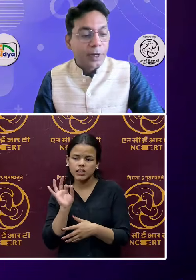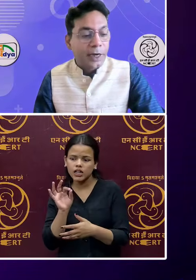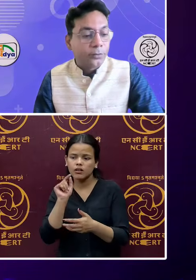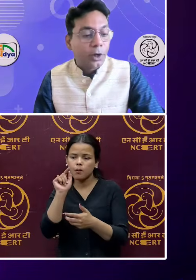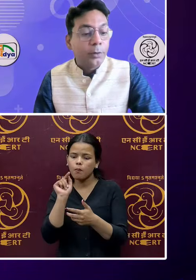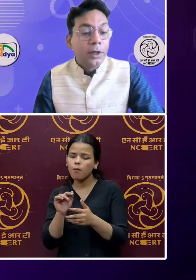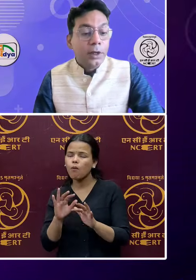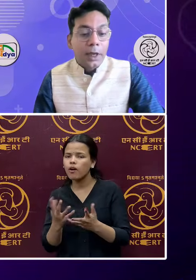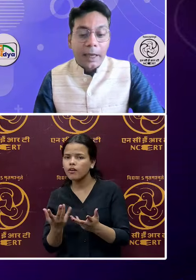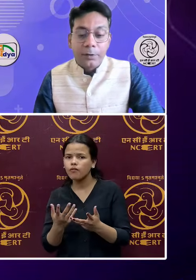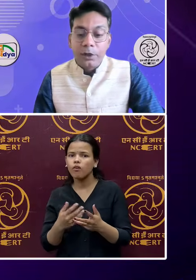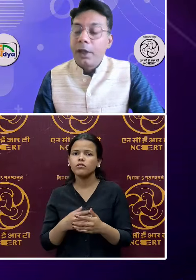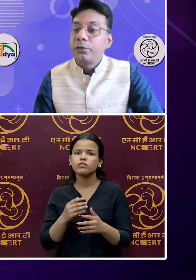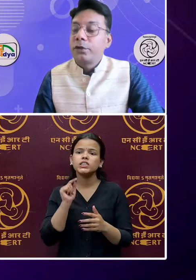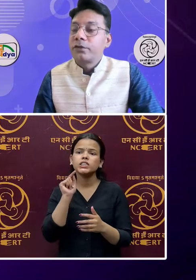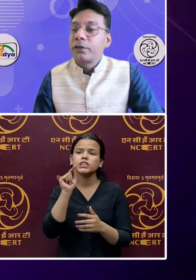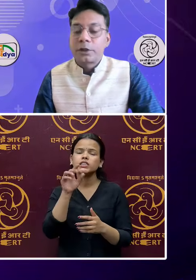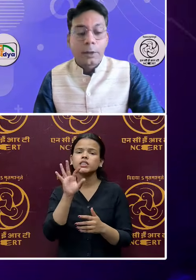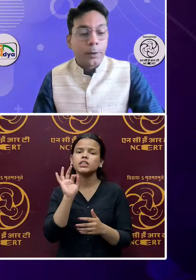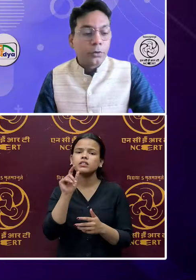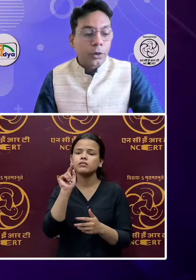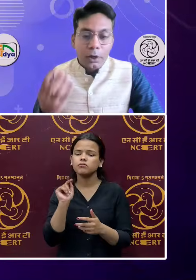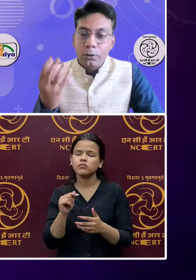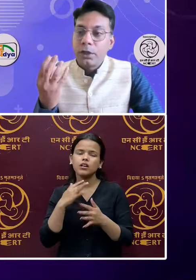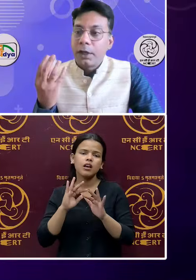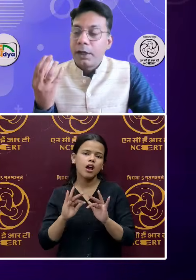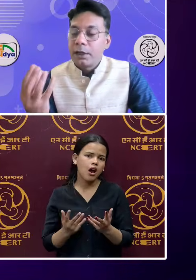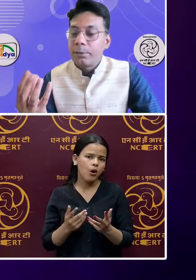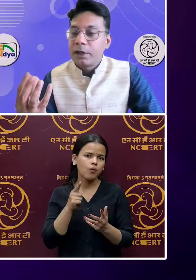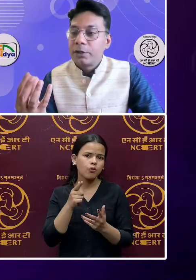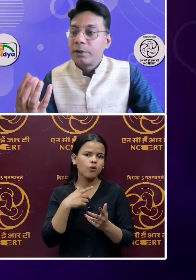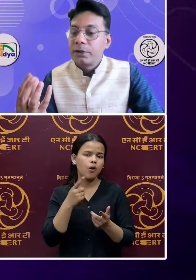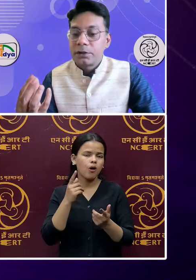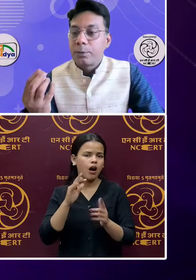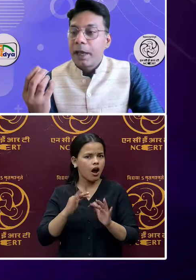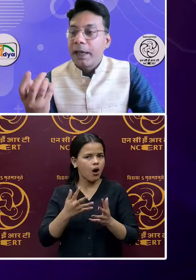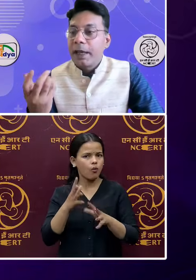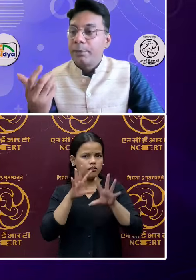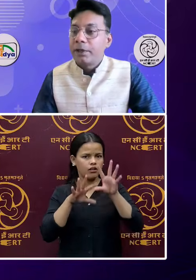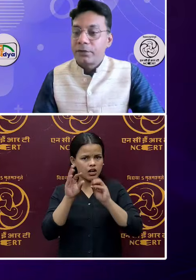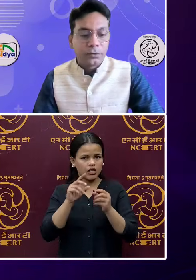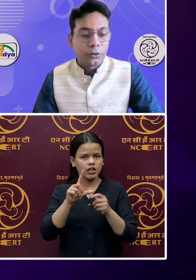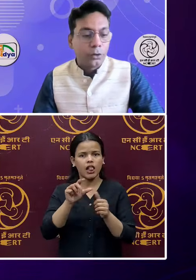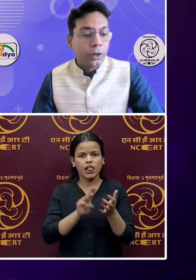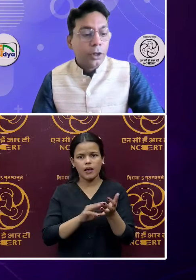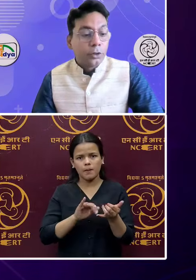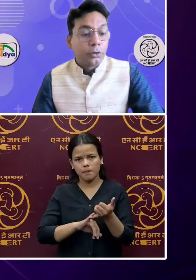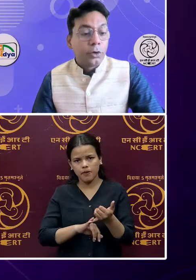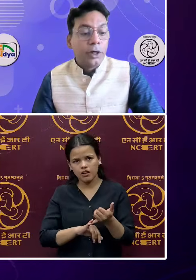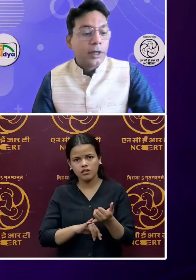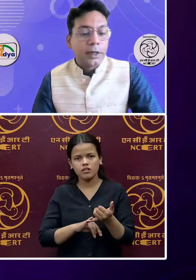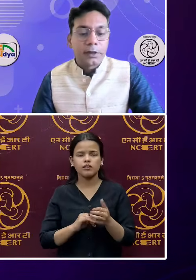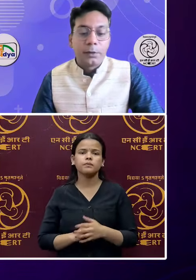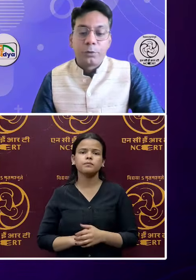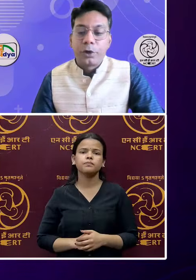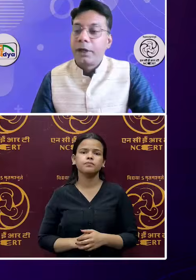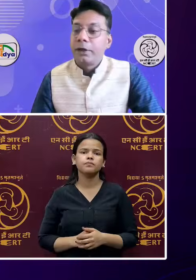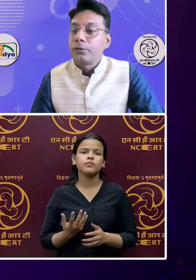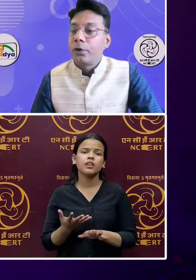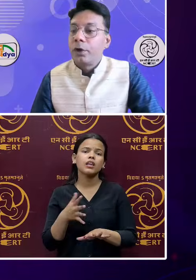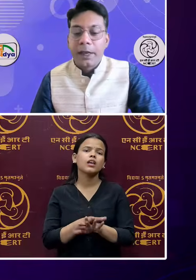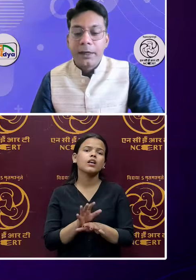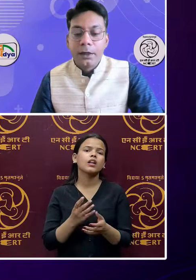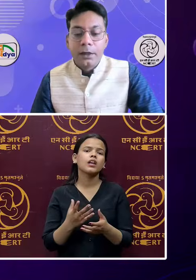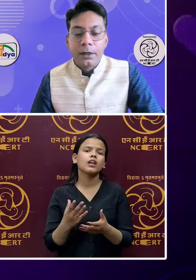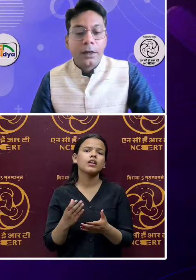course platform, and we also discussed about how the learning management system LMS is integral component